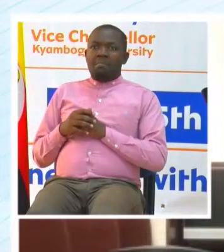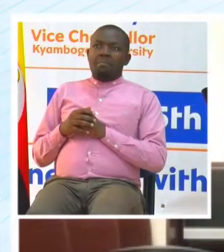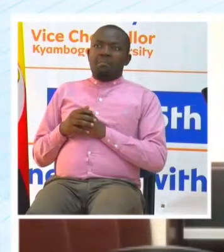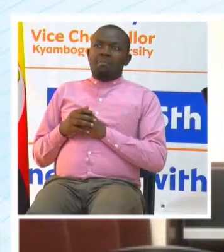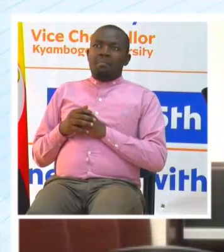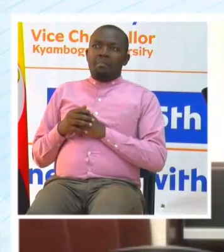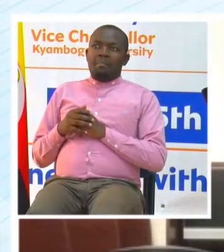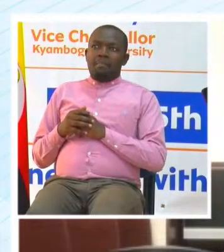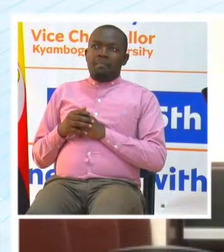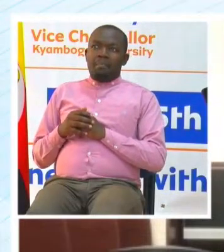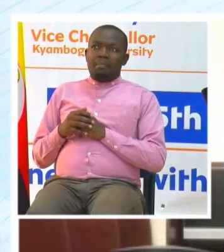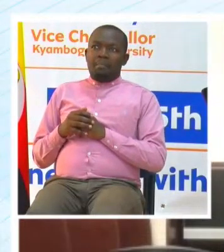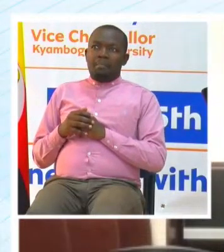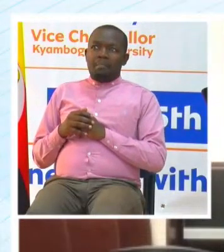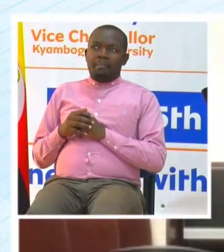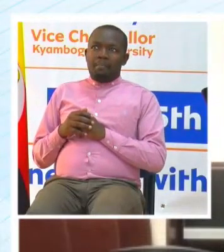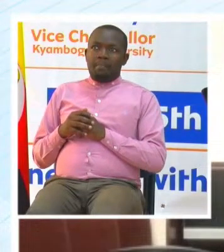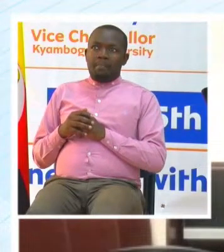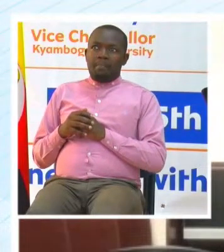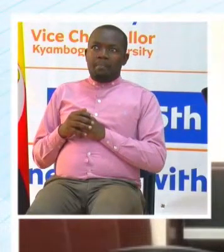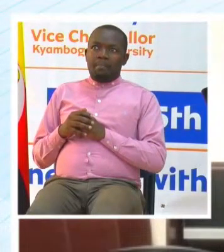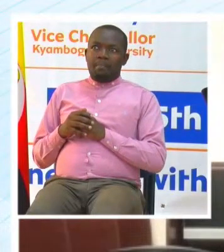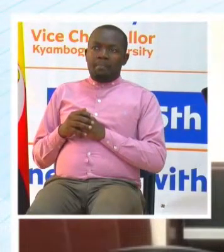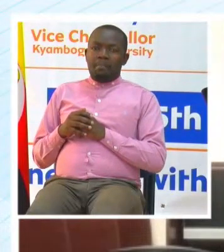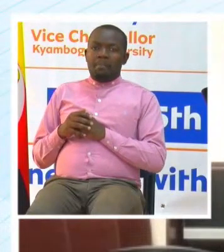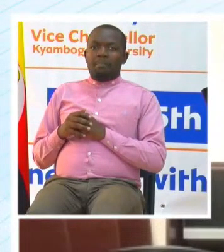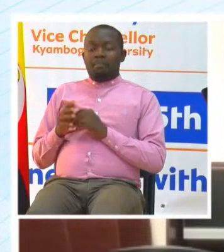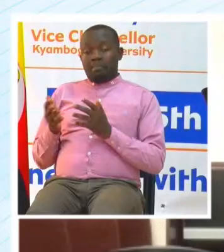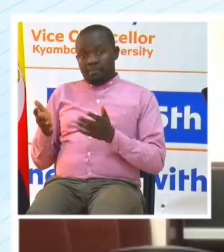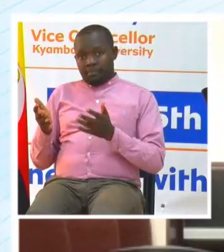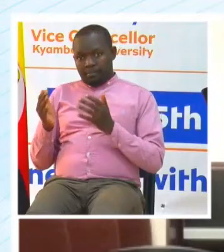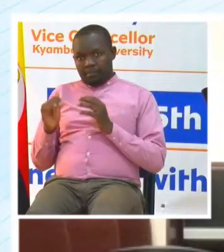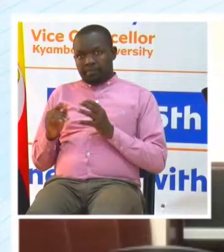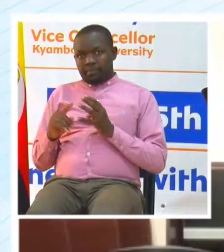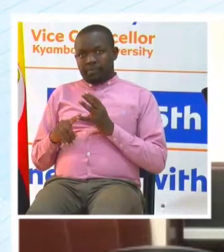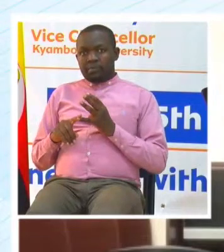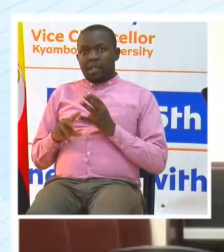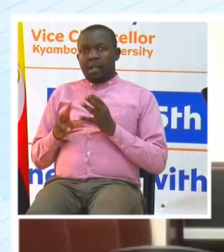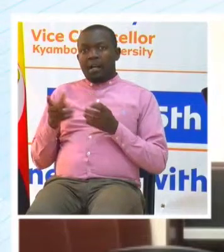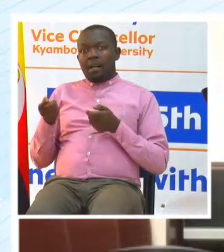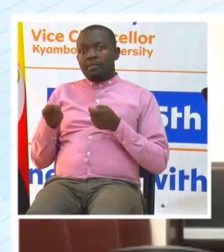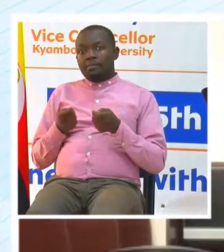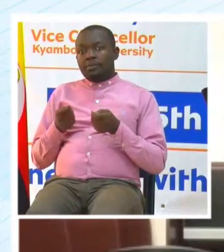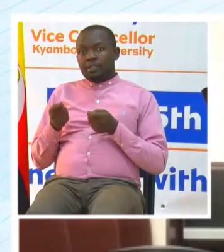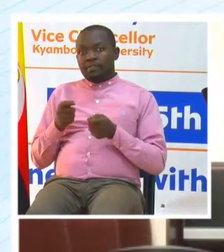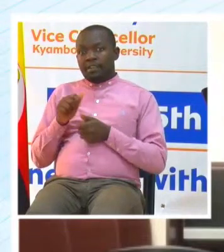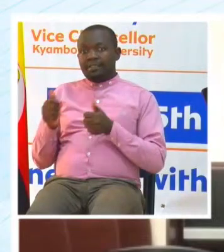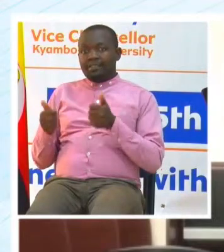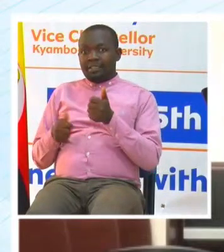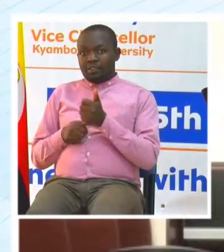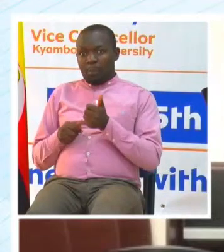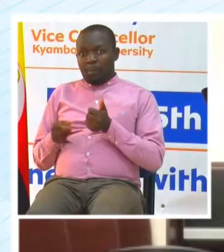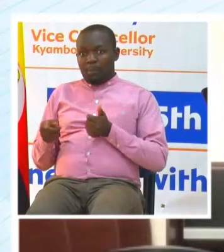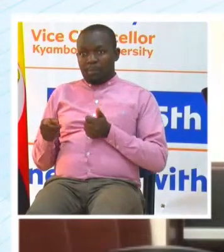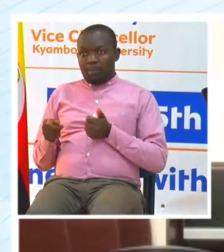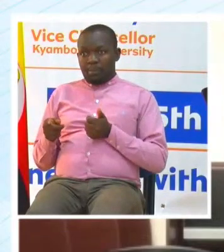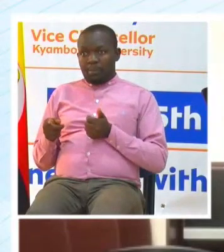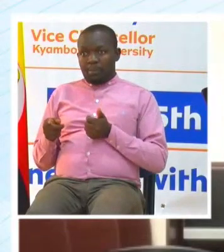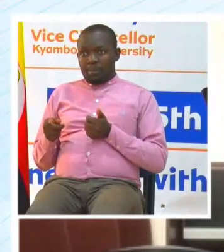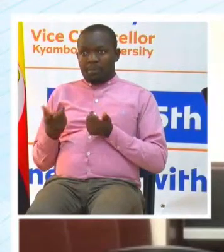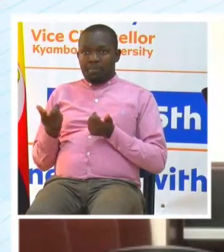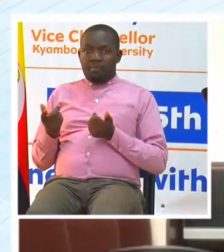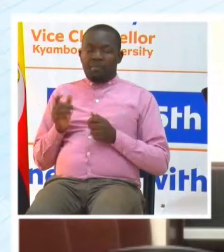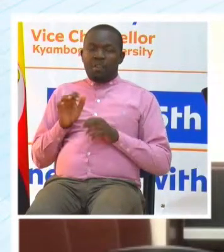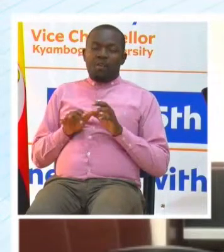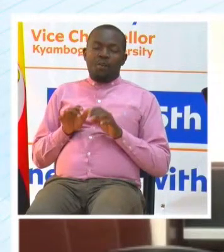Being a tutor basically. Then administrative assistantship, you'll be doing office